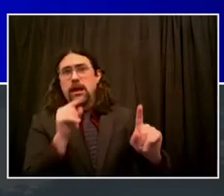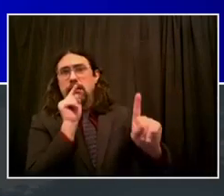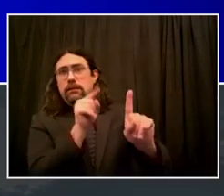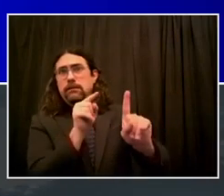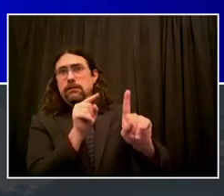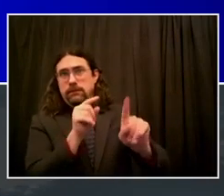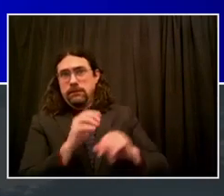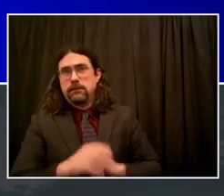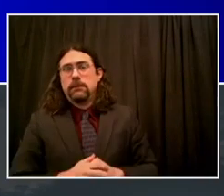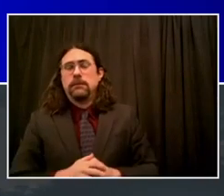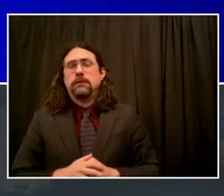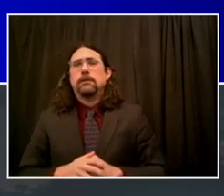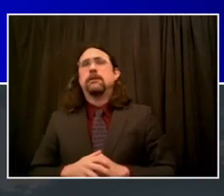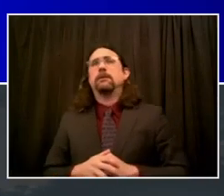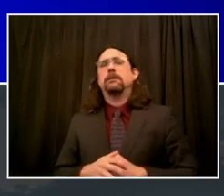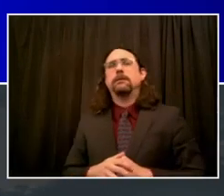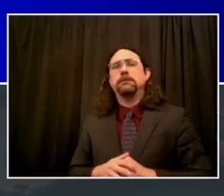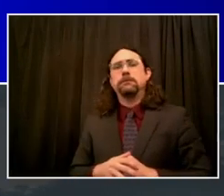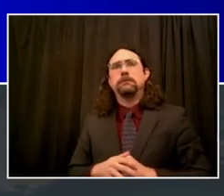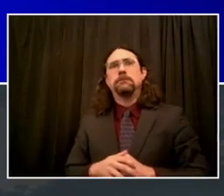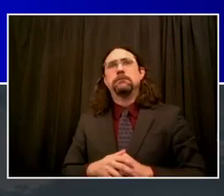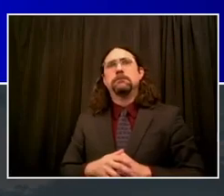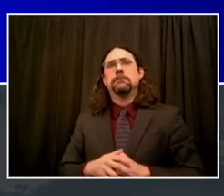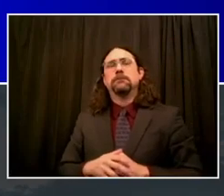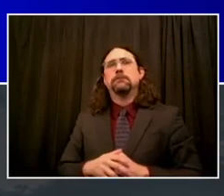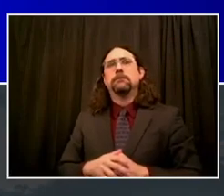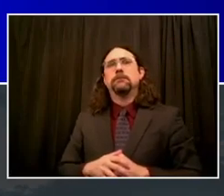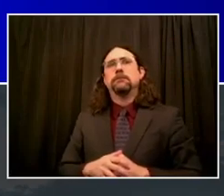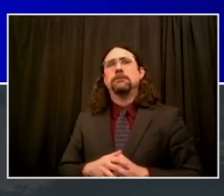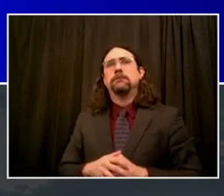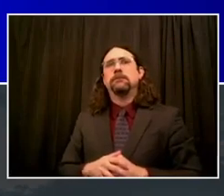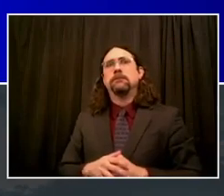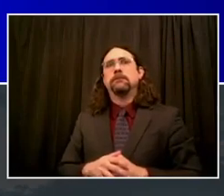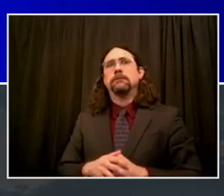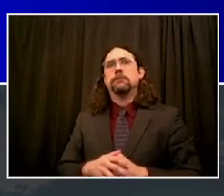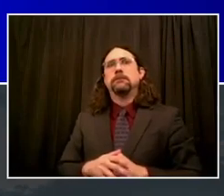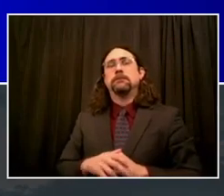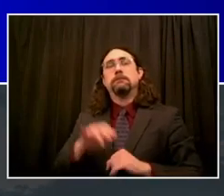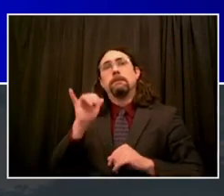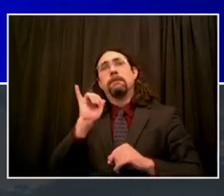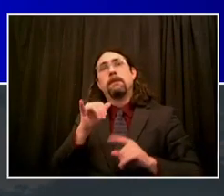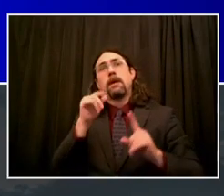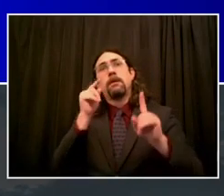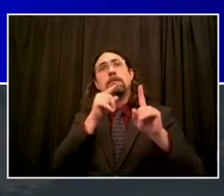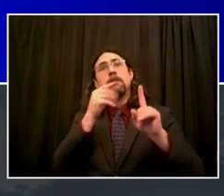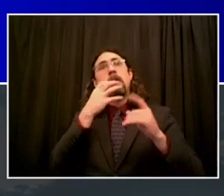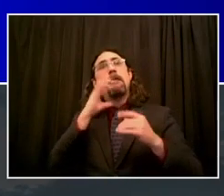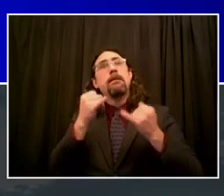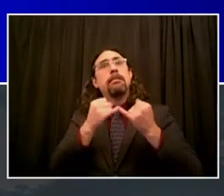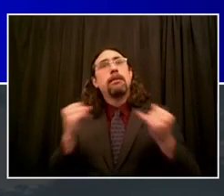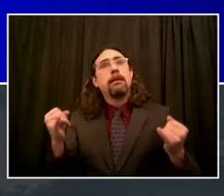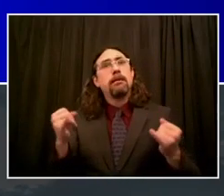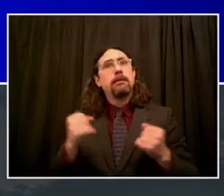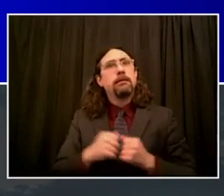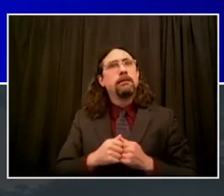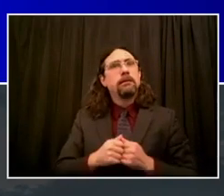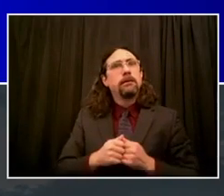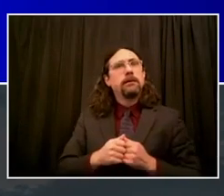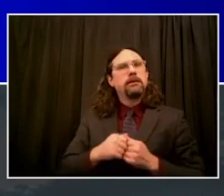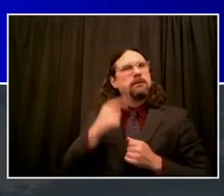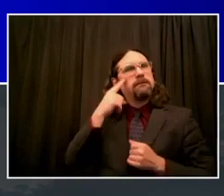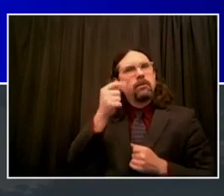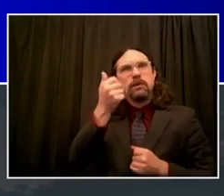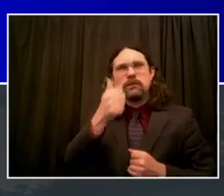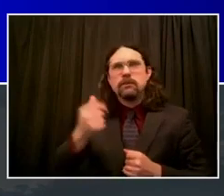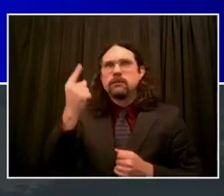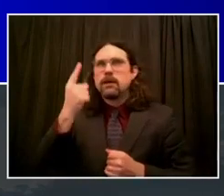to make sure that any working person who experiences a problem or a challenge knows where to turn to protect themselves and their families and